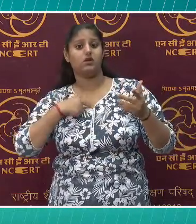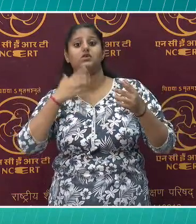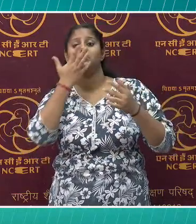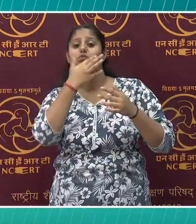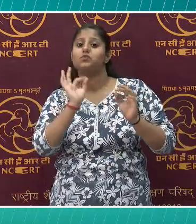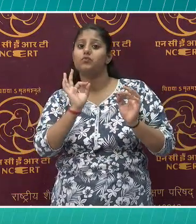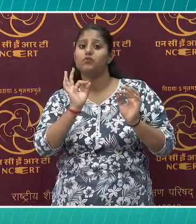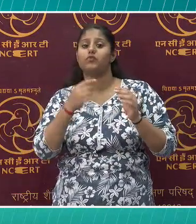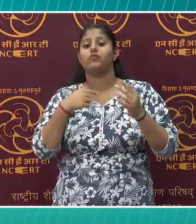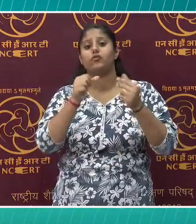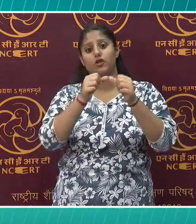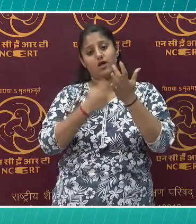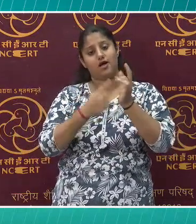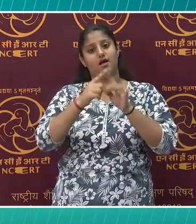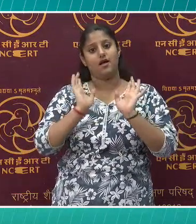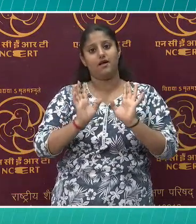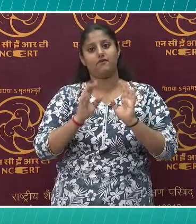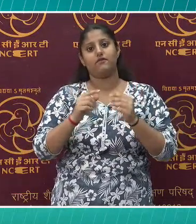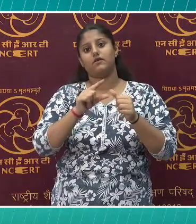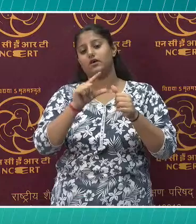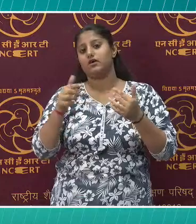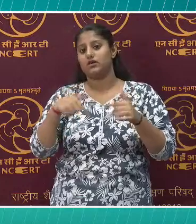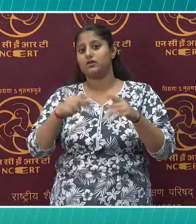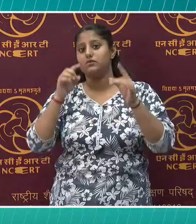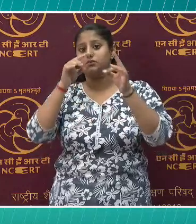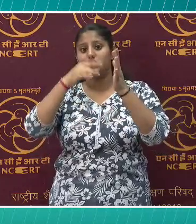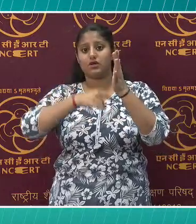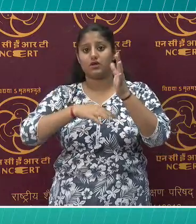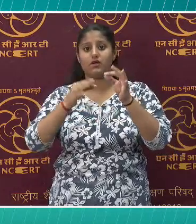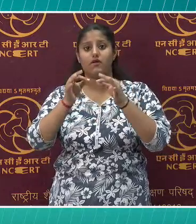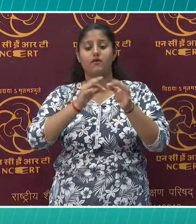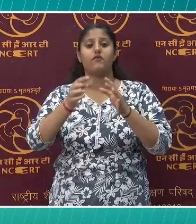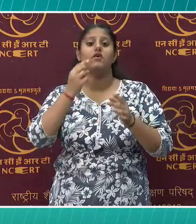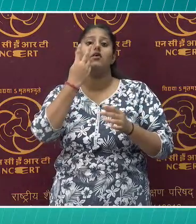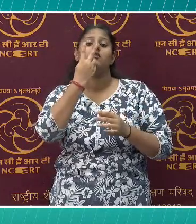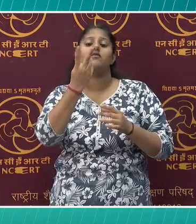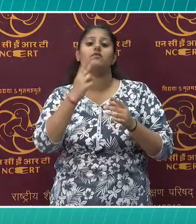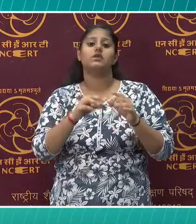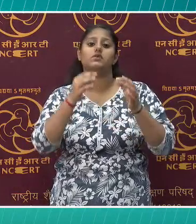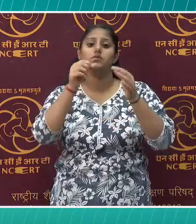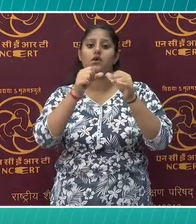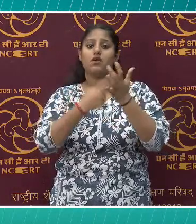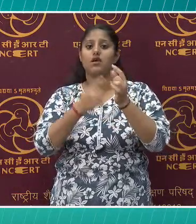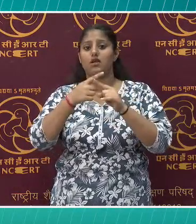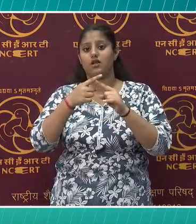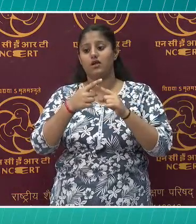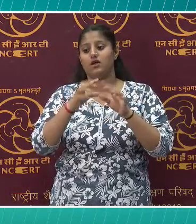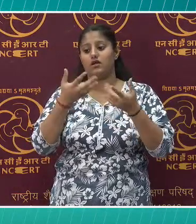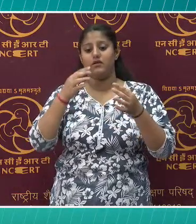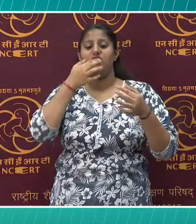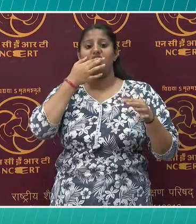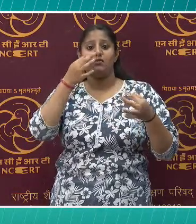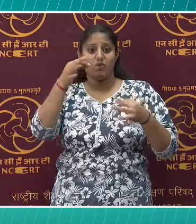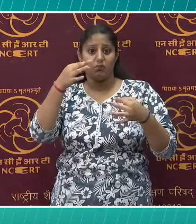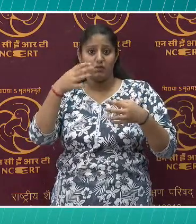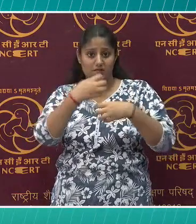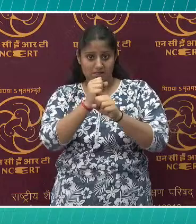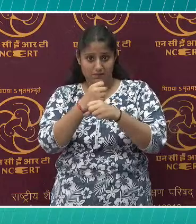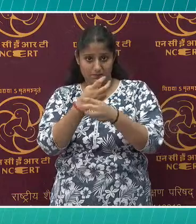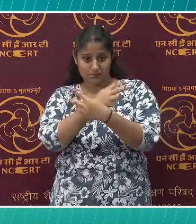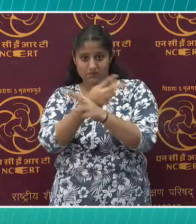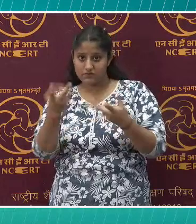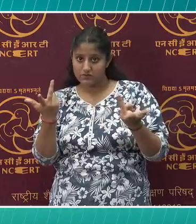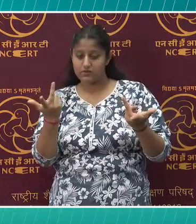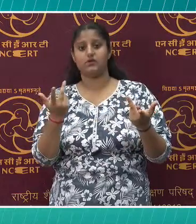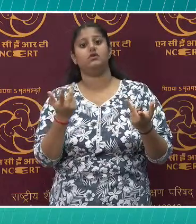beautiful art forms. So this is all what we have given in visual art. Then there are, of course, paper craft, the folding of paper and